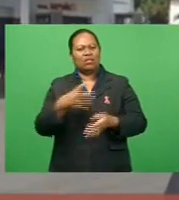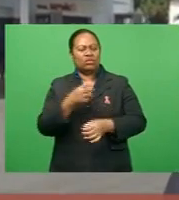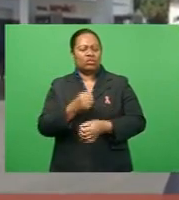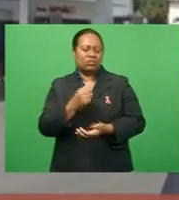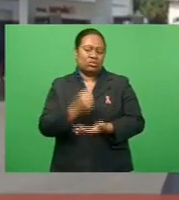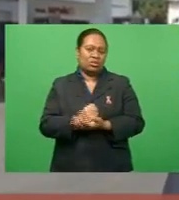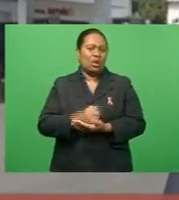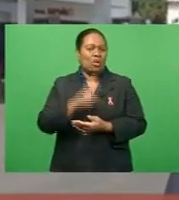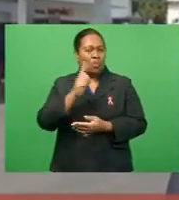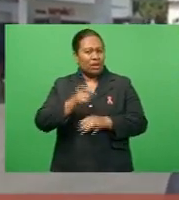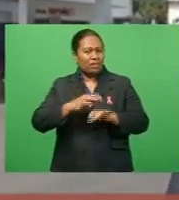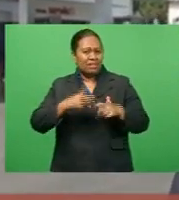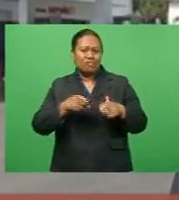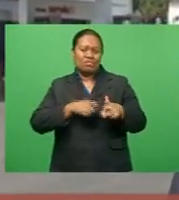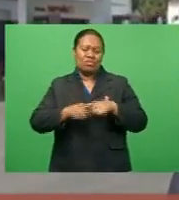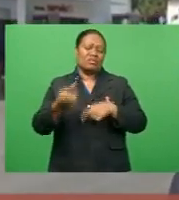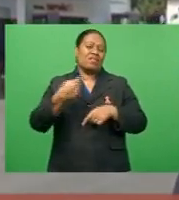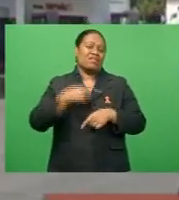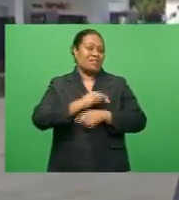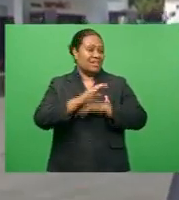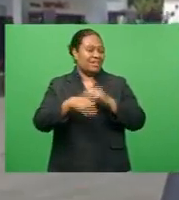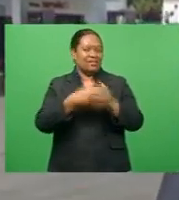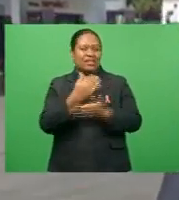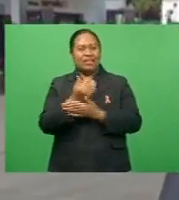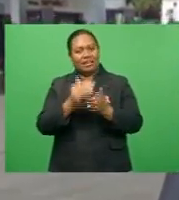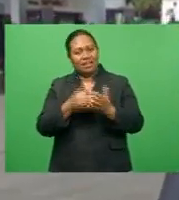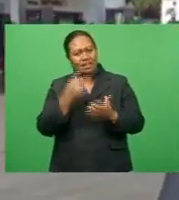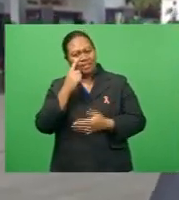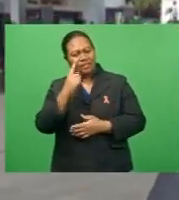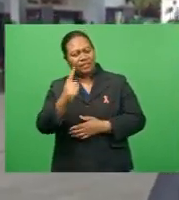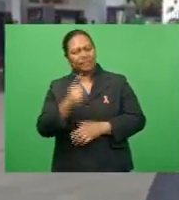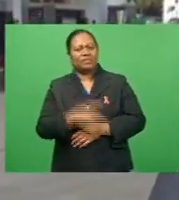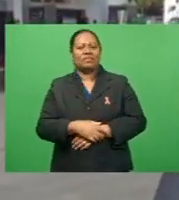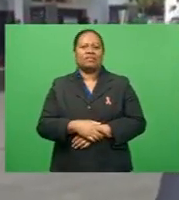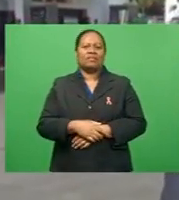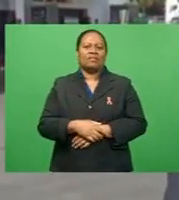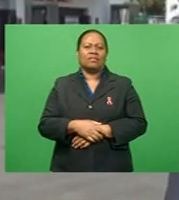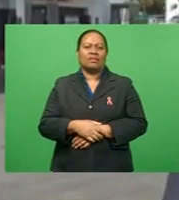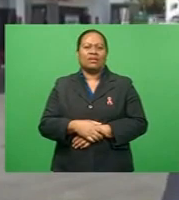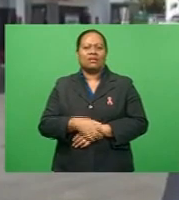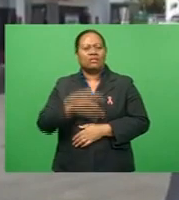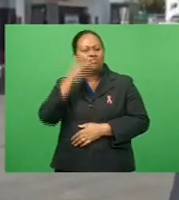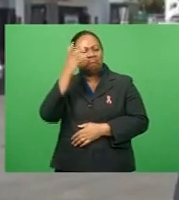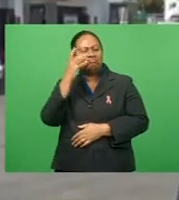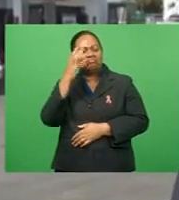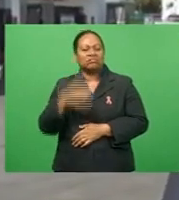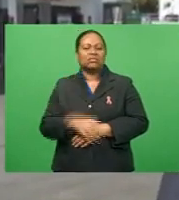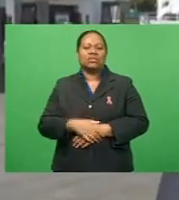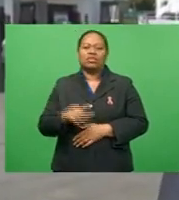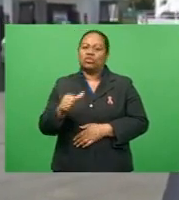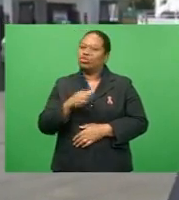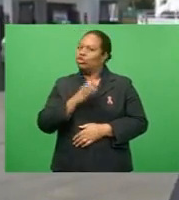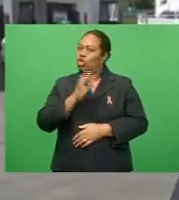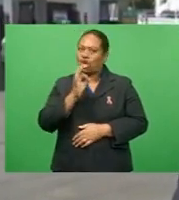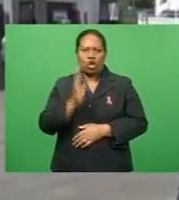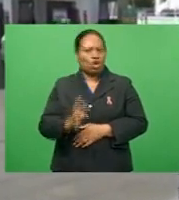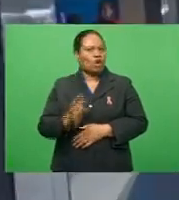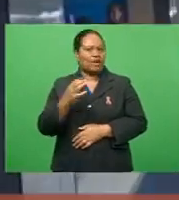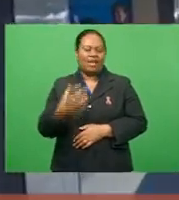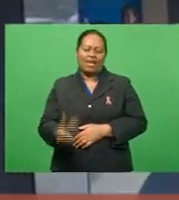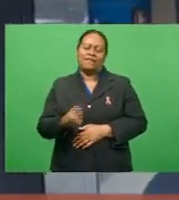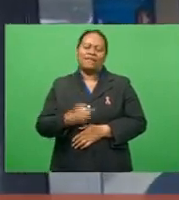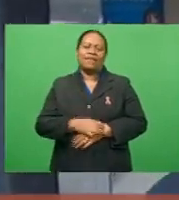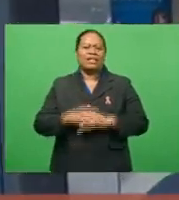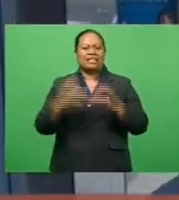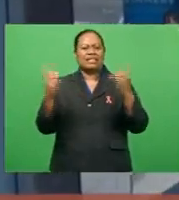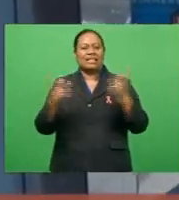things which we are almost like every day advocating on and taking into consideration that we should not have fireworks in Diwali.